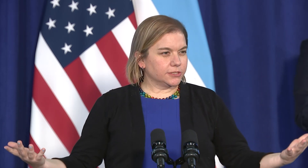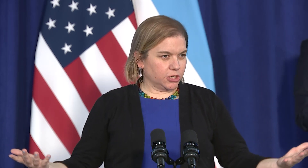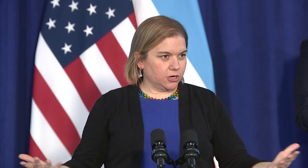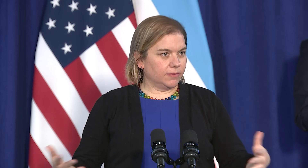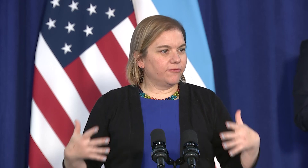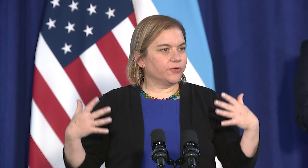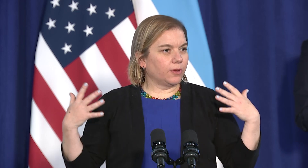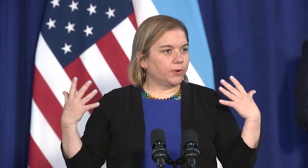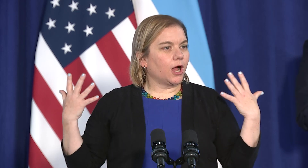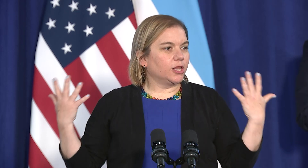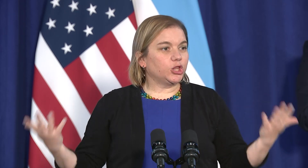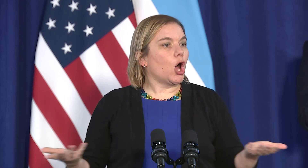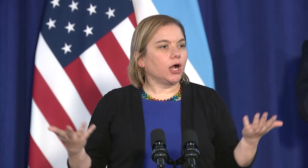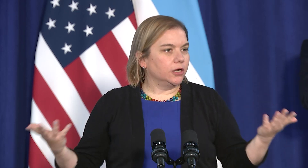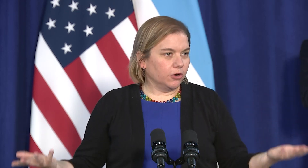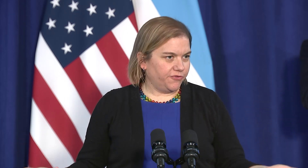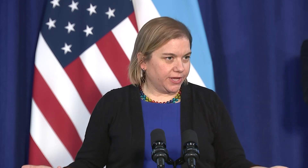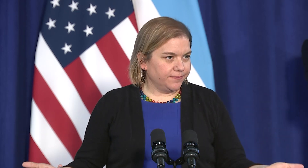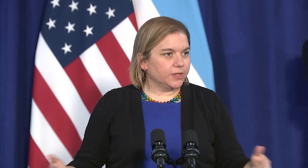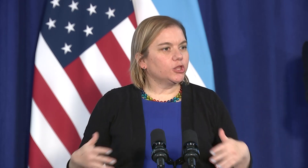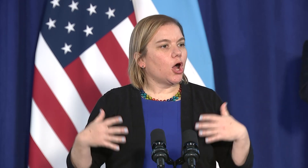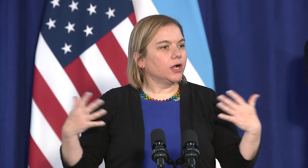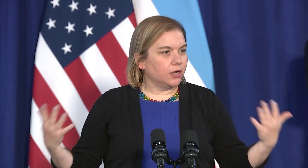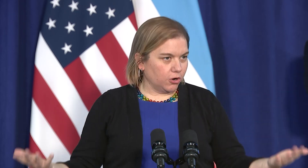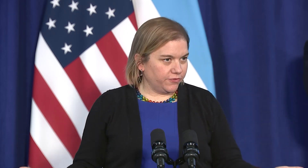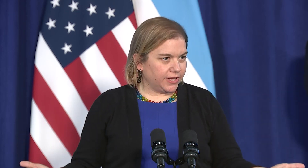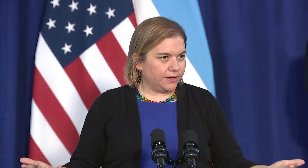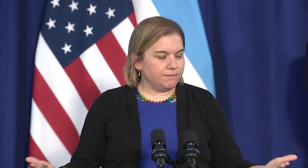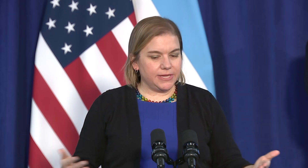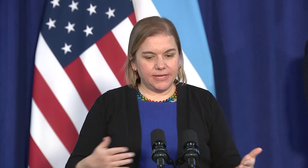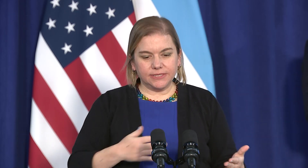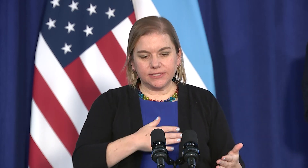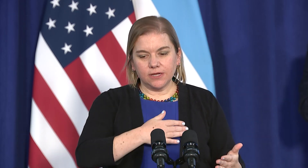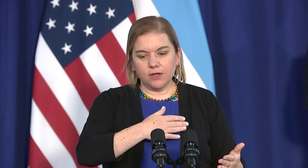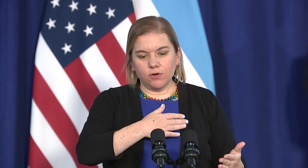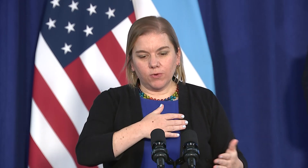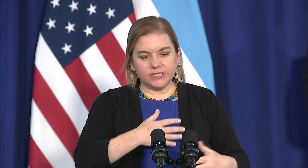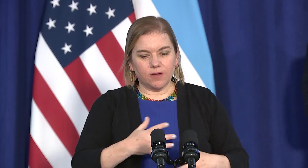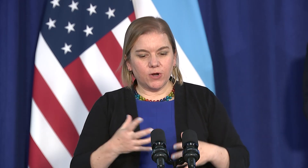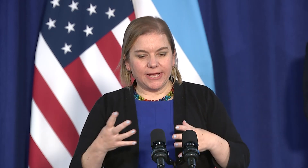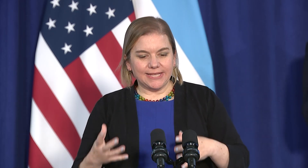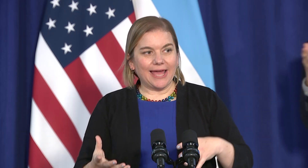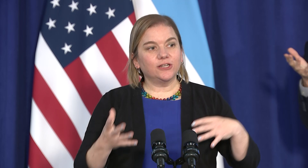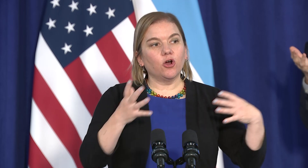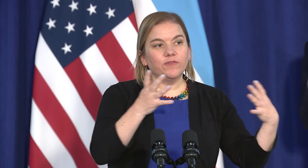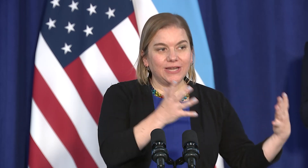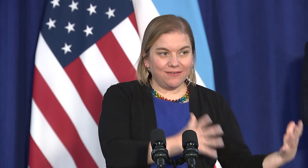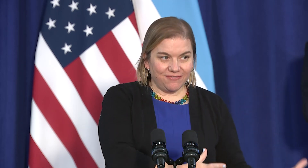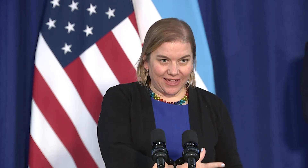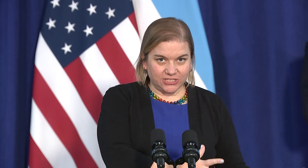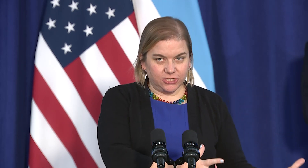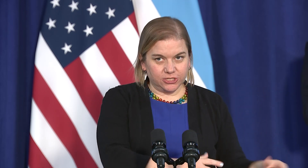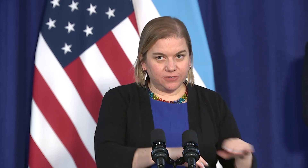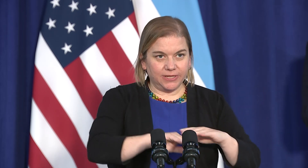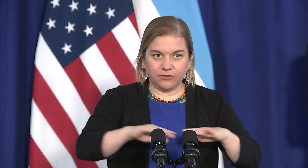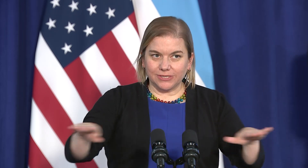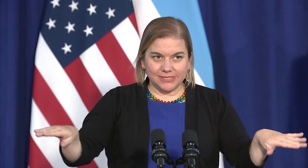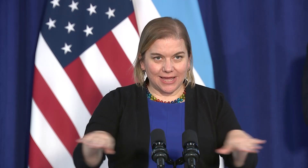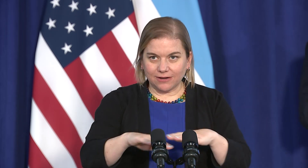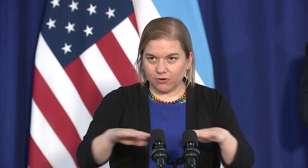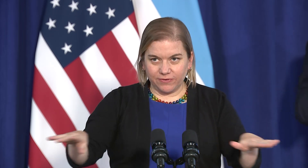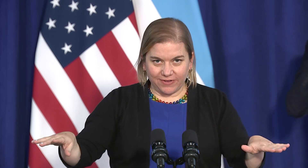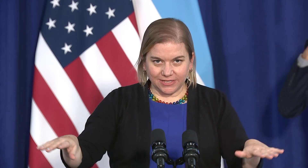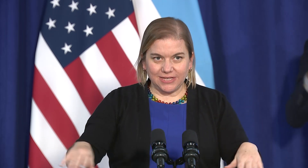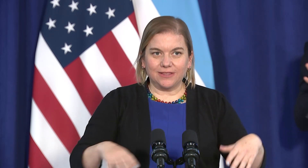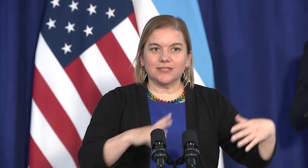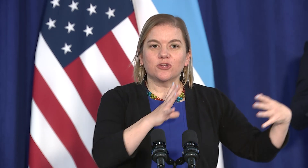generic term that we call long COVID. Long COVID means when someone has had COVID infection. Just to be clear, this is